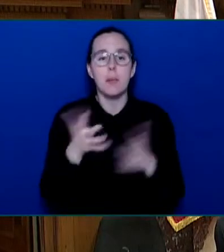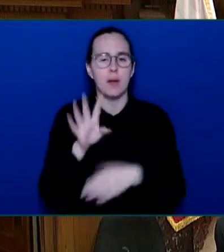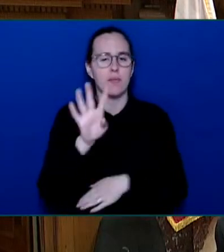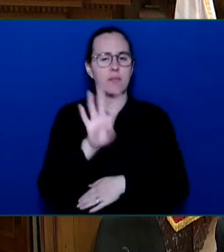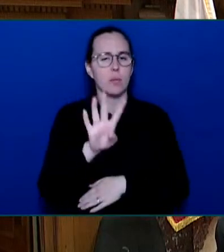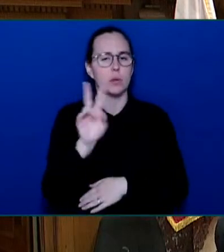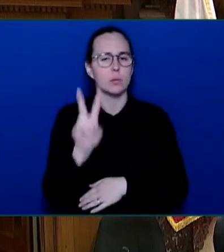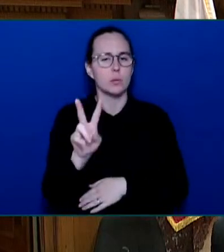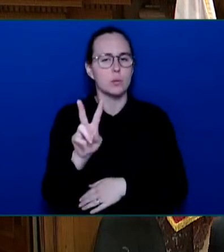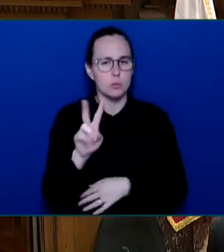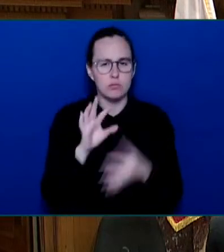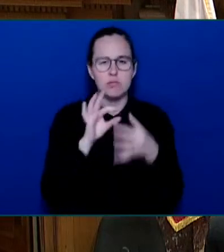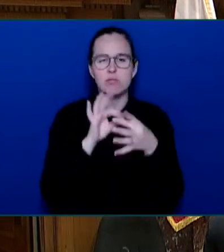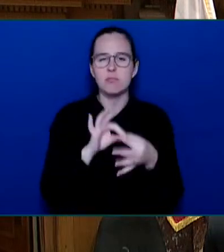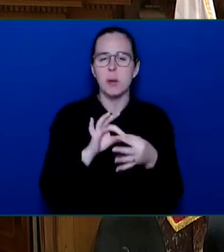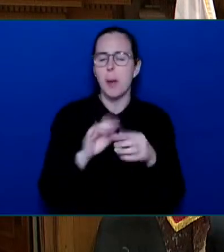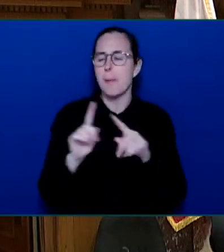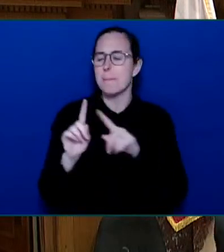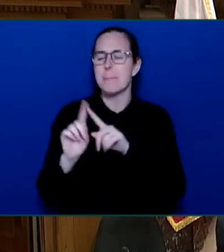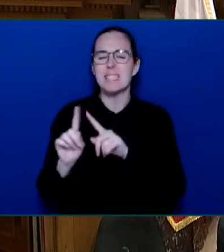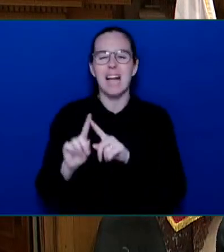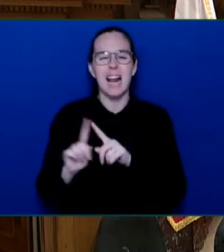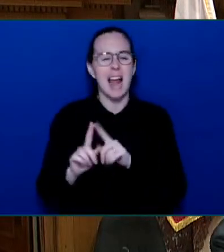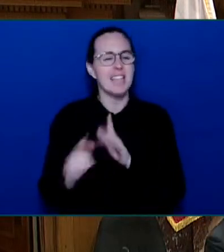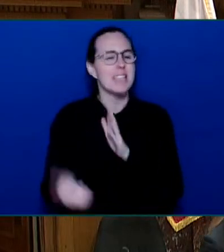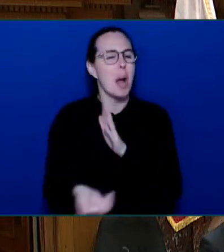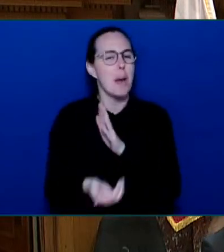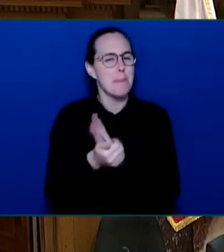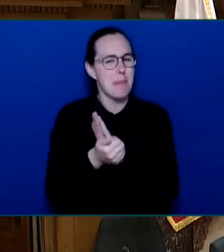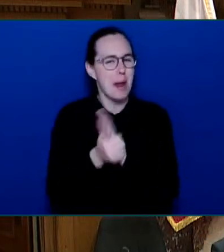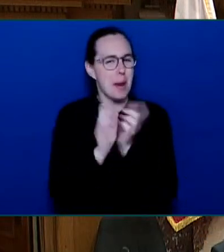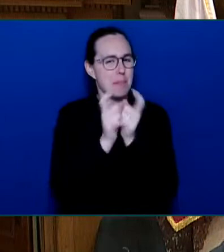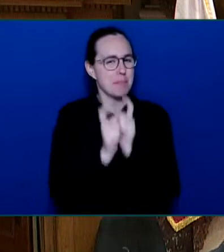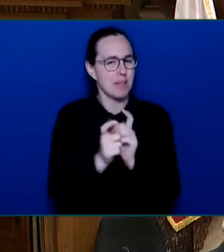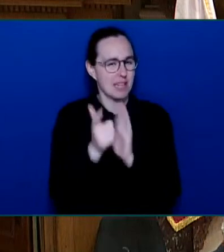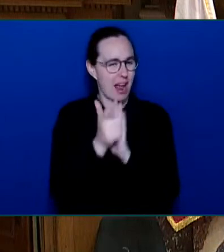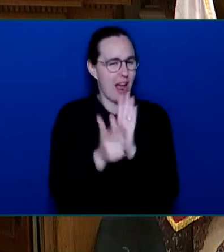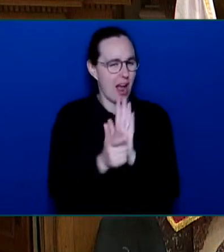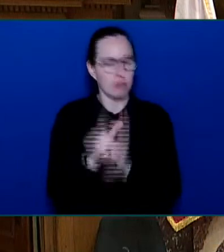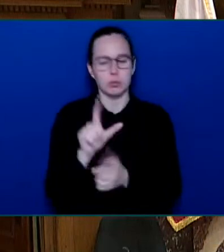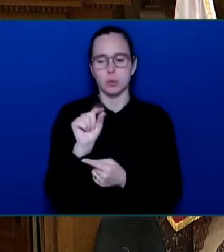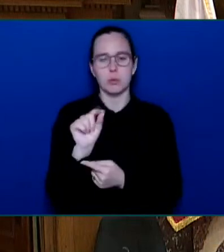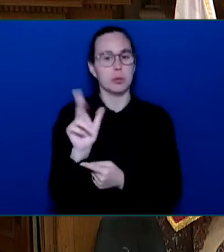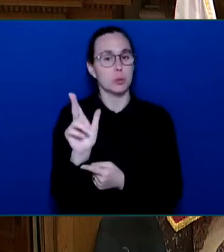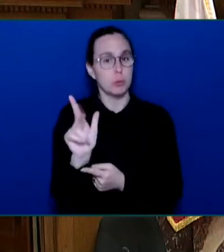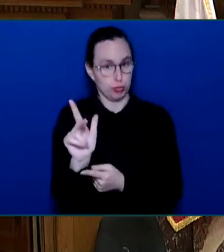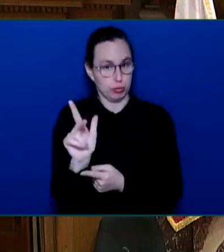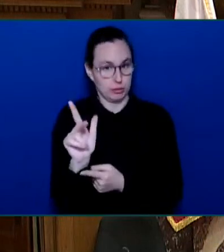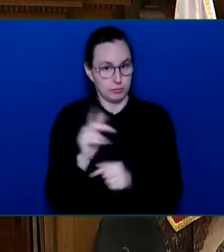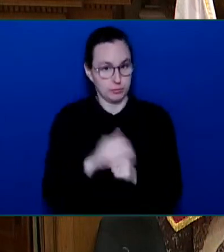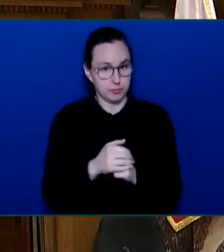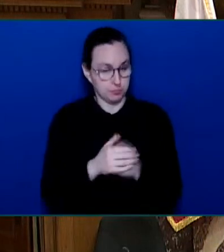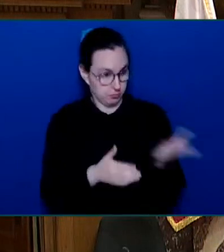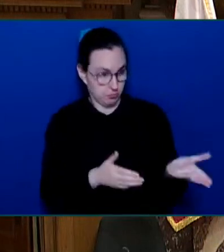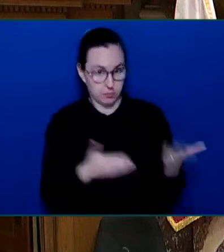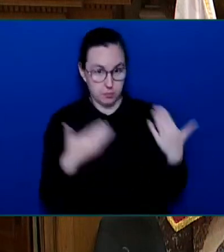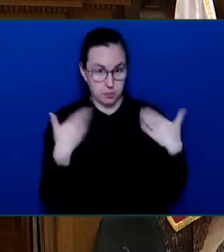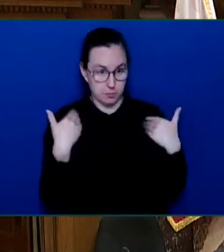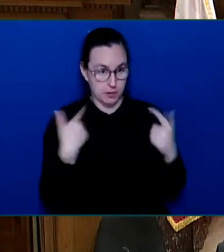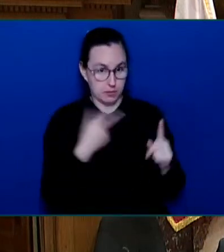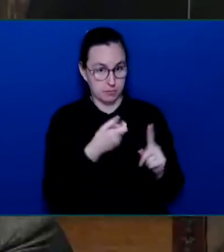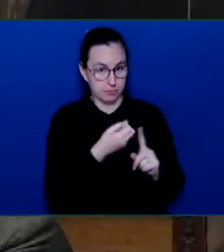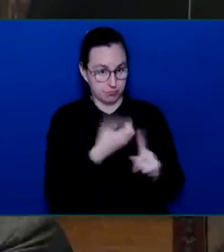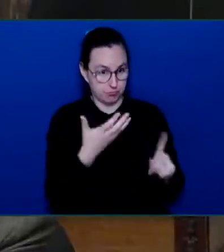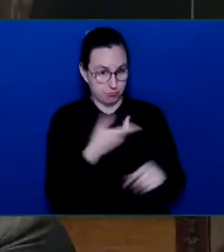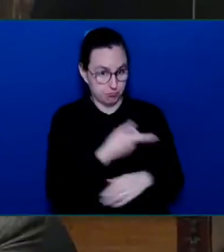2023, and recommends the same to the Legislative Assembly. Minister. I move that the bill be introduced and read a first time now. Mr. Speaker, I'm